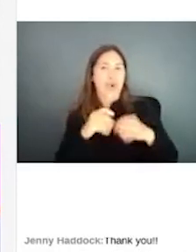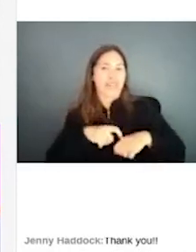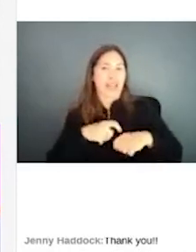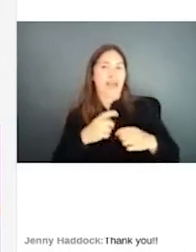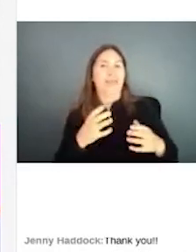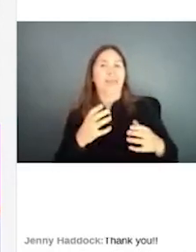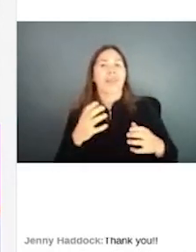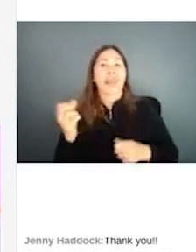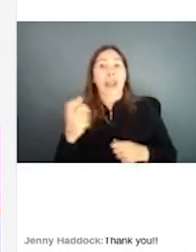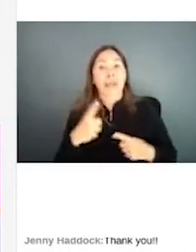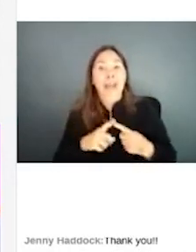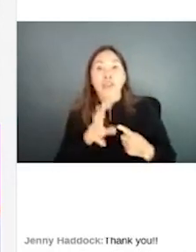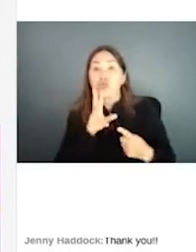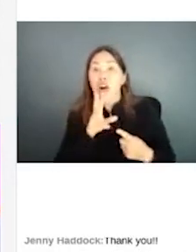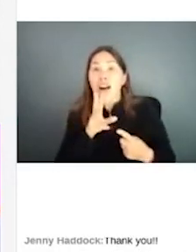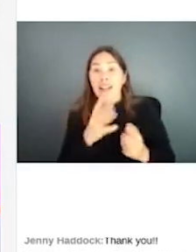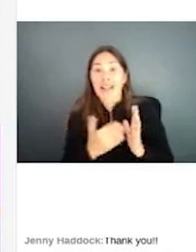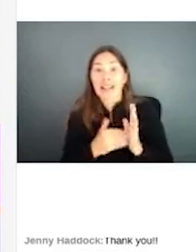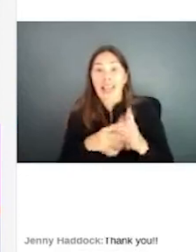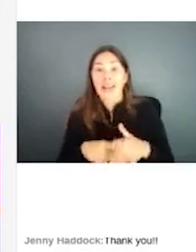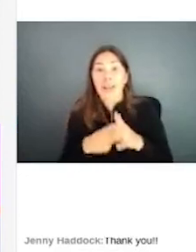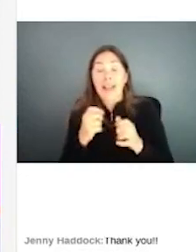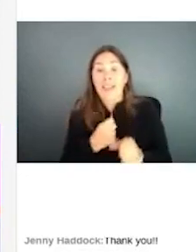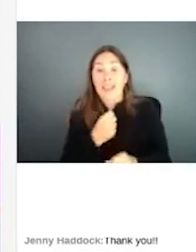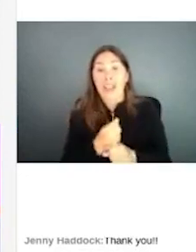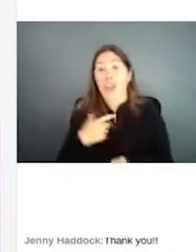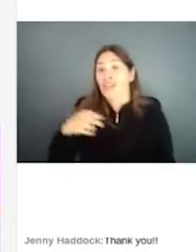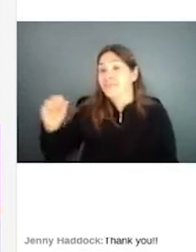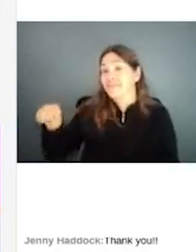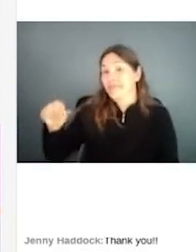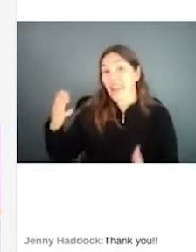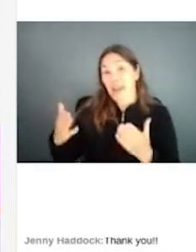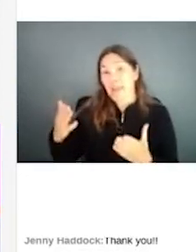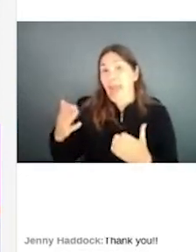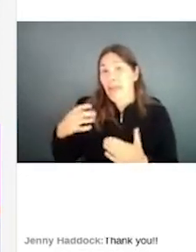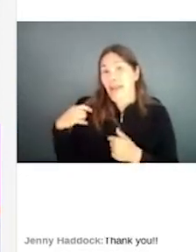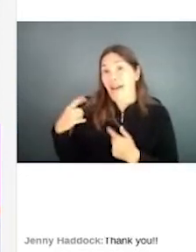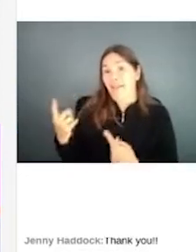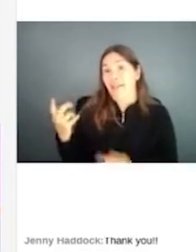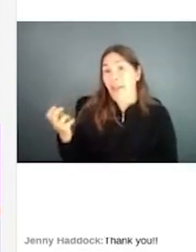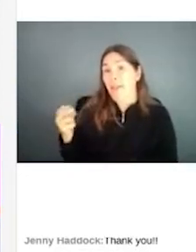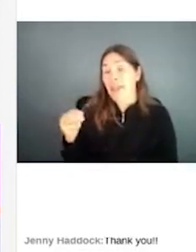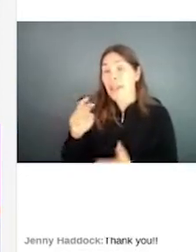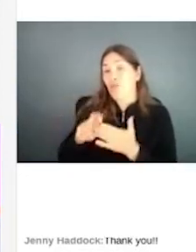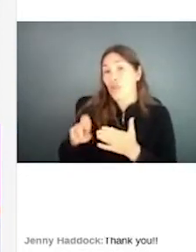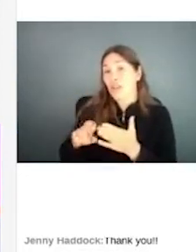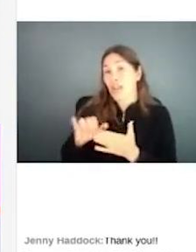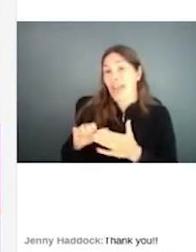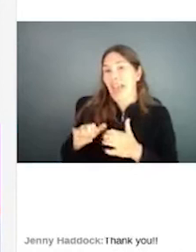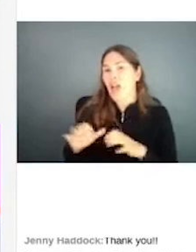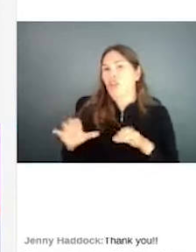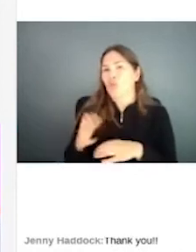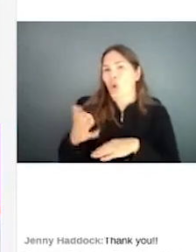to talking in the beginning of the year. Yeah, they might. I've been researching how to do a little